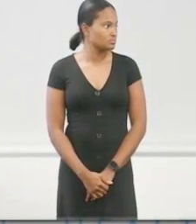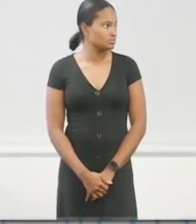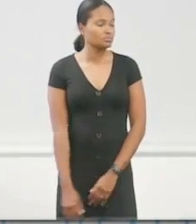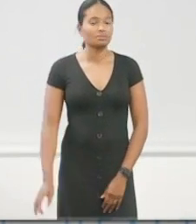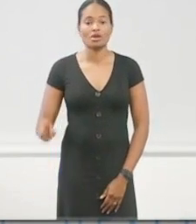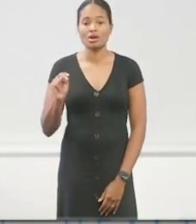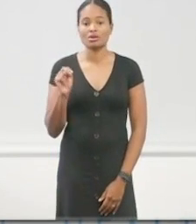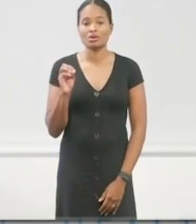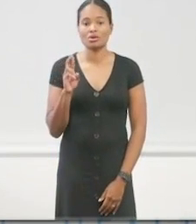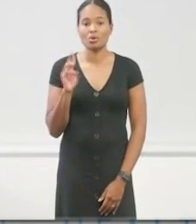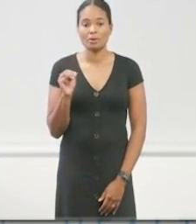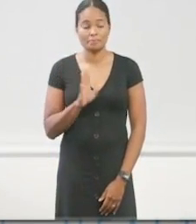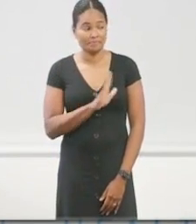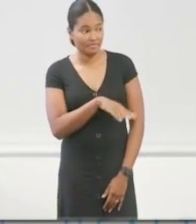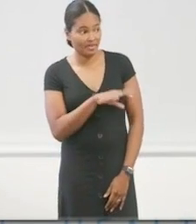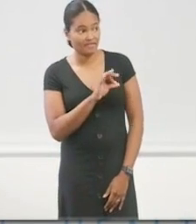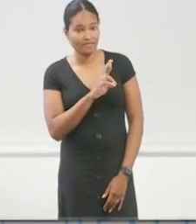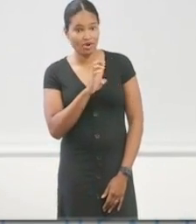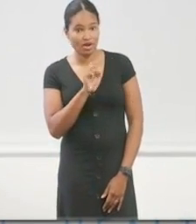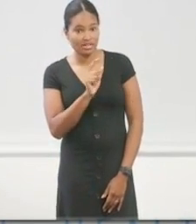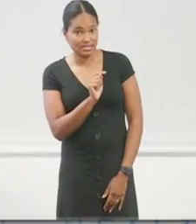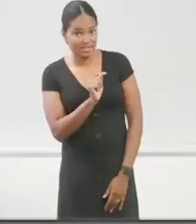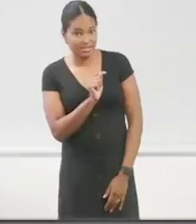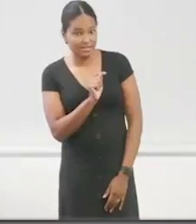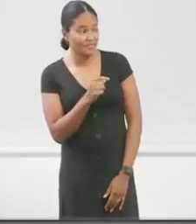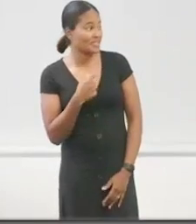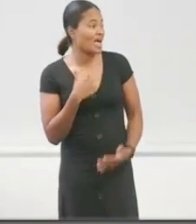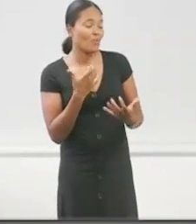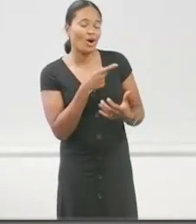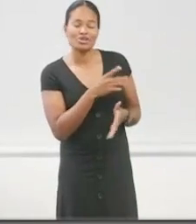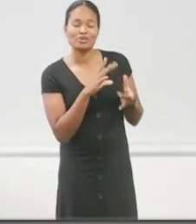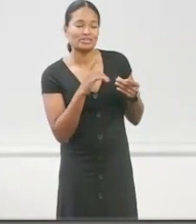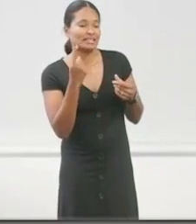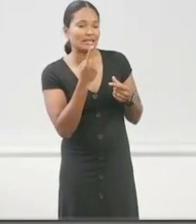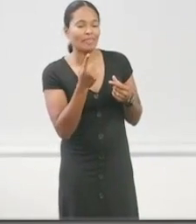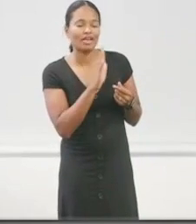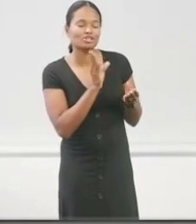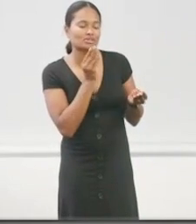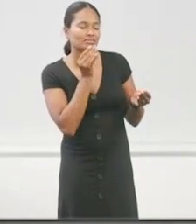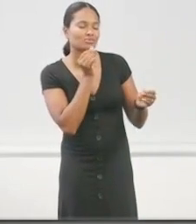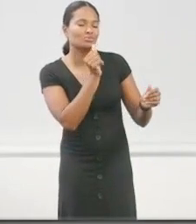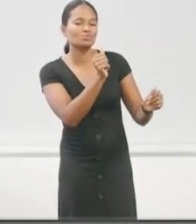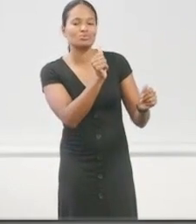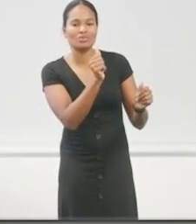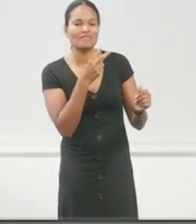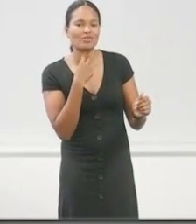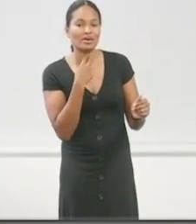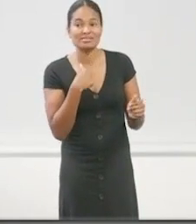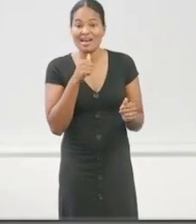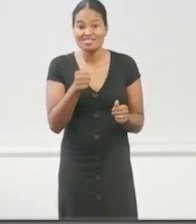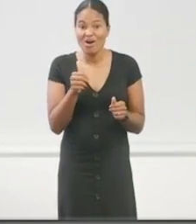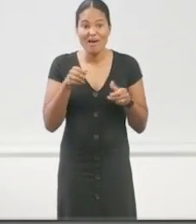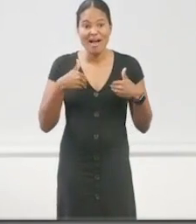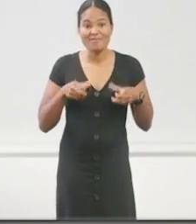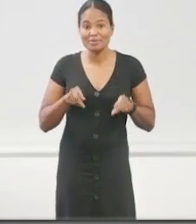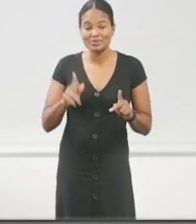Forrest, I just want you to say something in that silky voice of yours. I don't get to hear him much anymore because